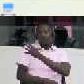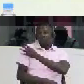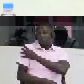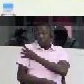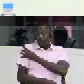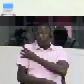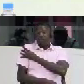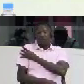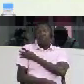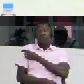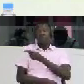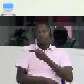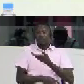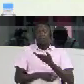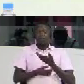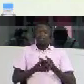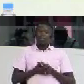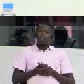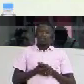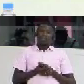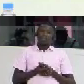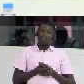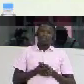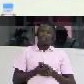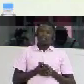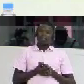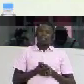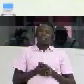Then I got a staff sergeant.